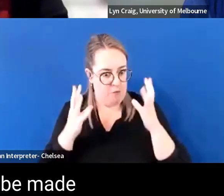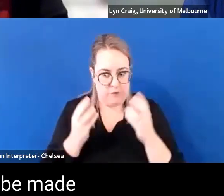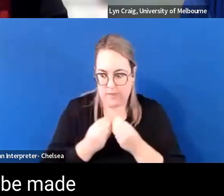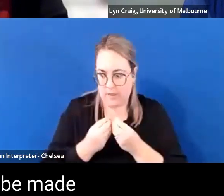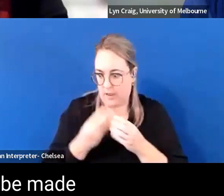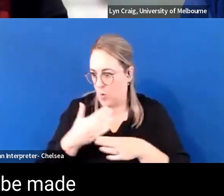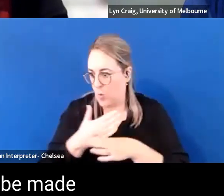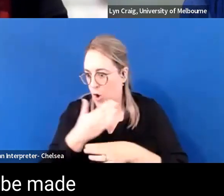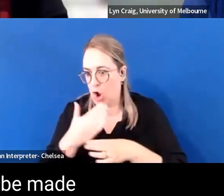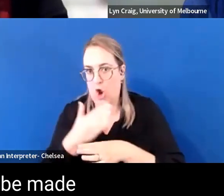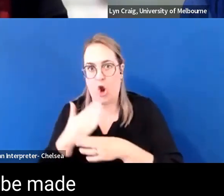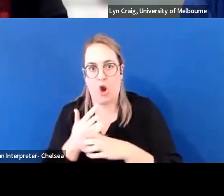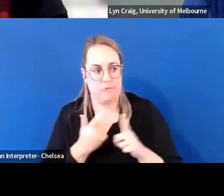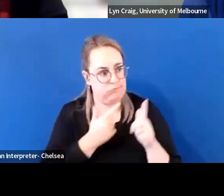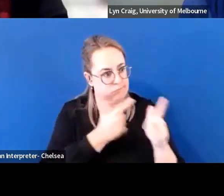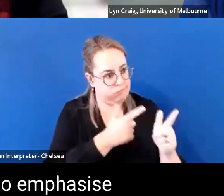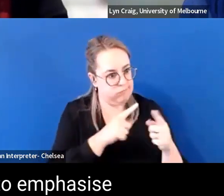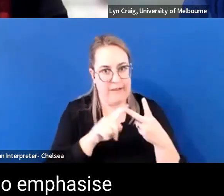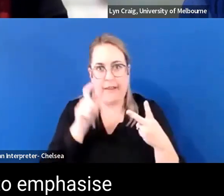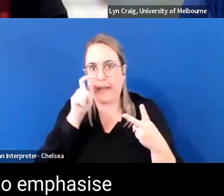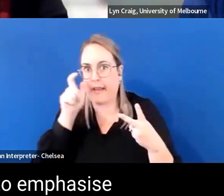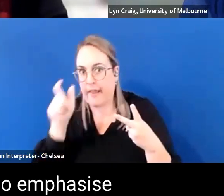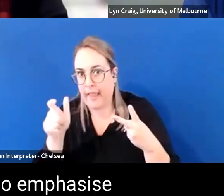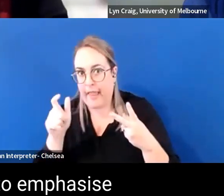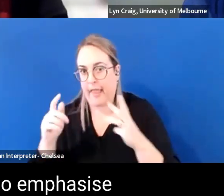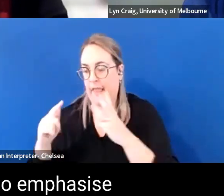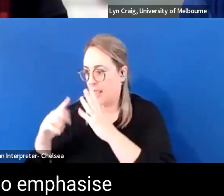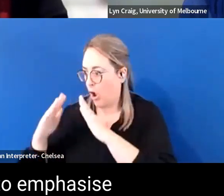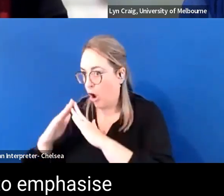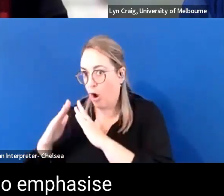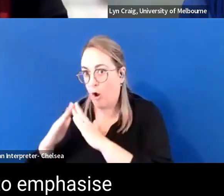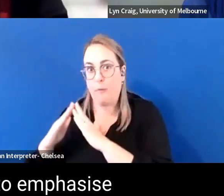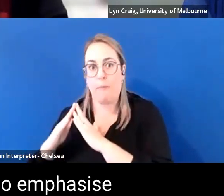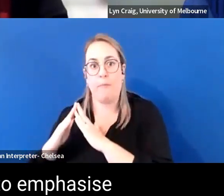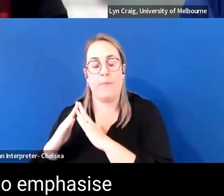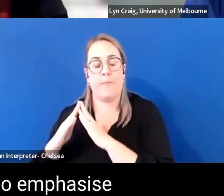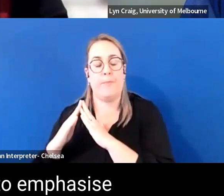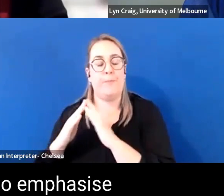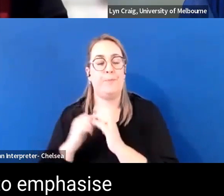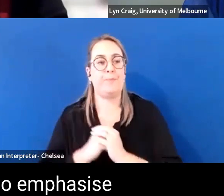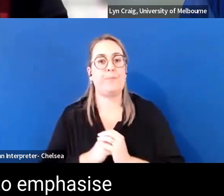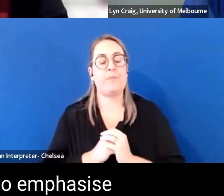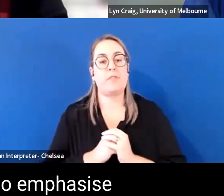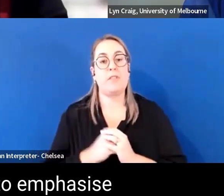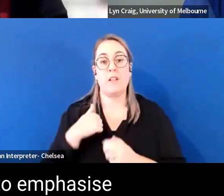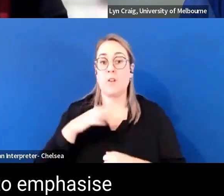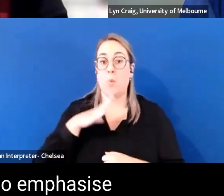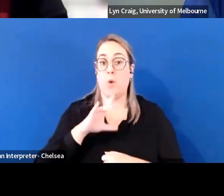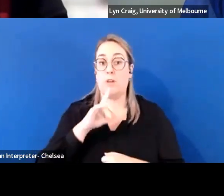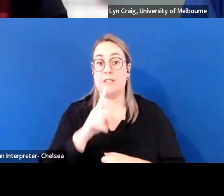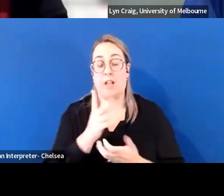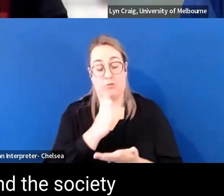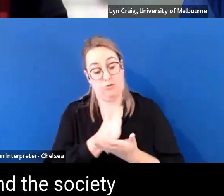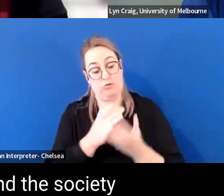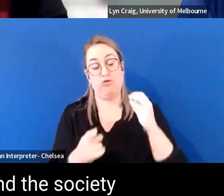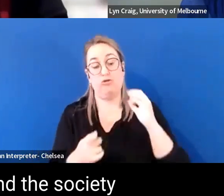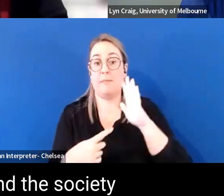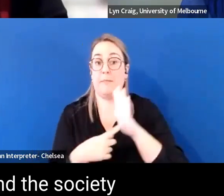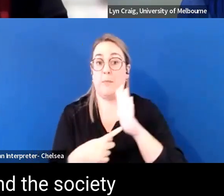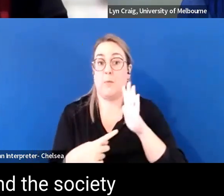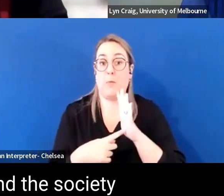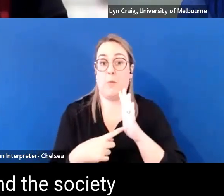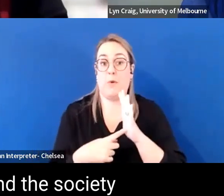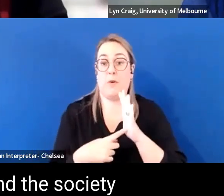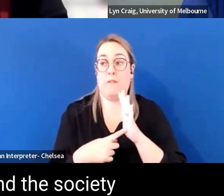made to work for them. Because I just would like to emphasise how important this is for the country